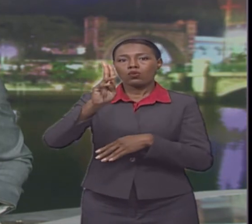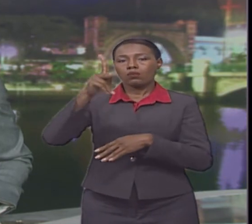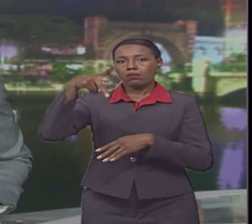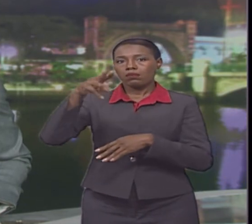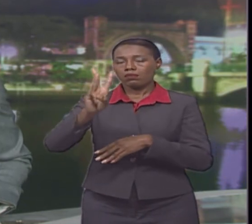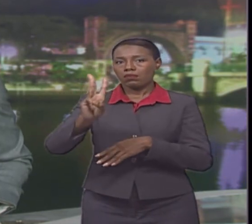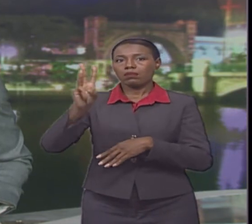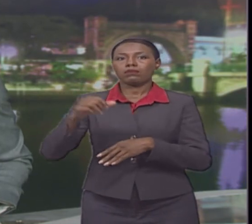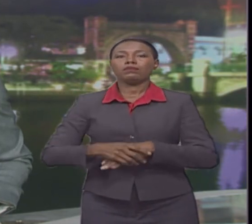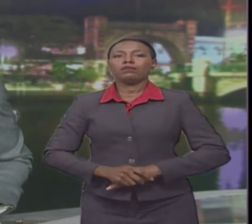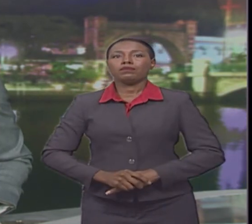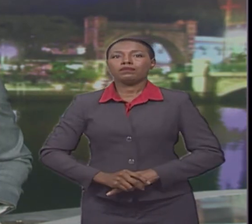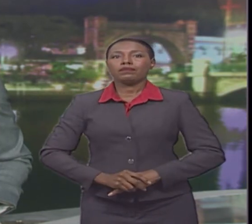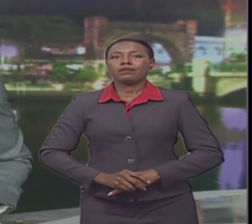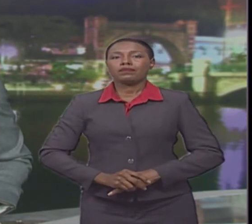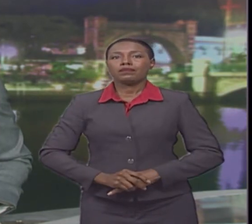National Union of Public Workers.